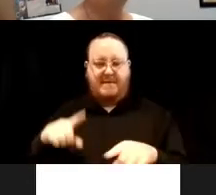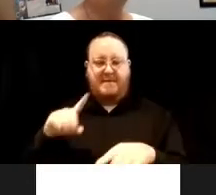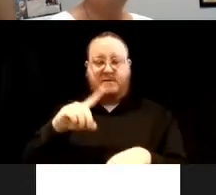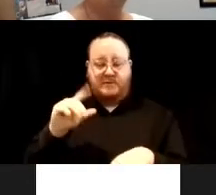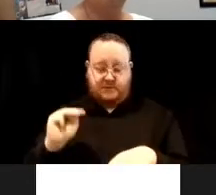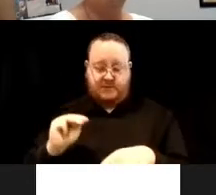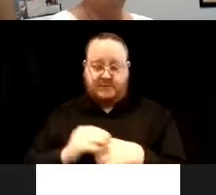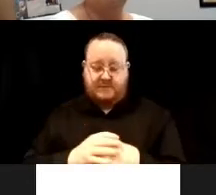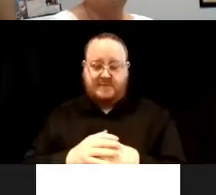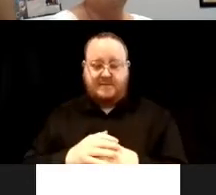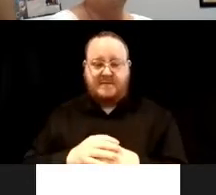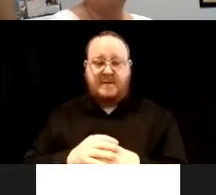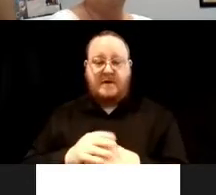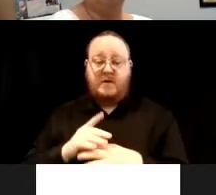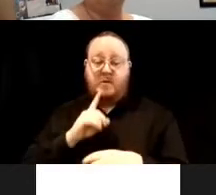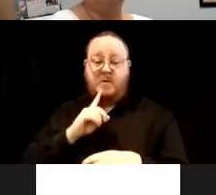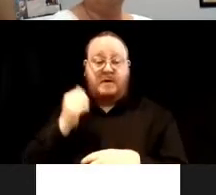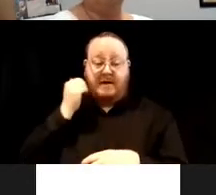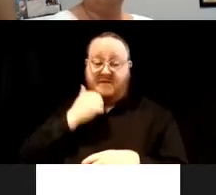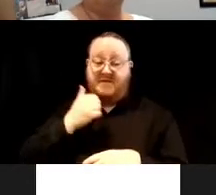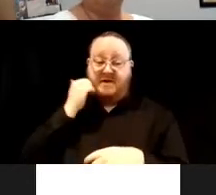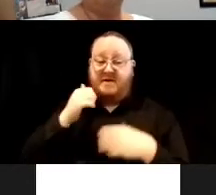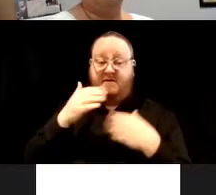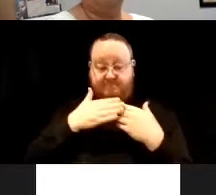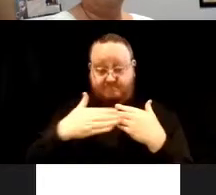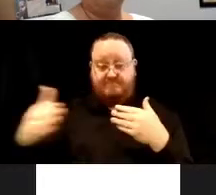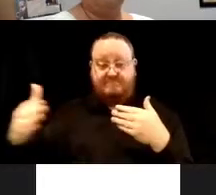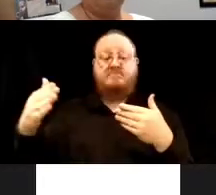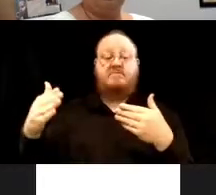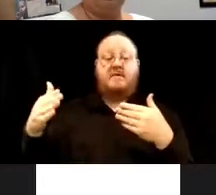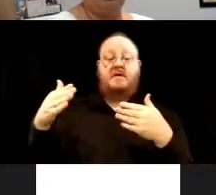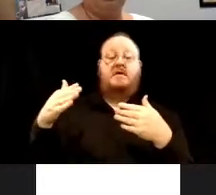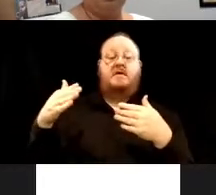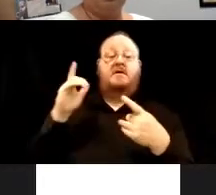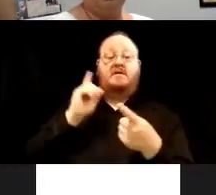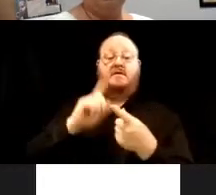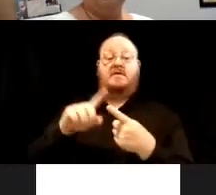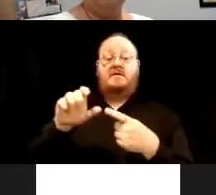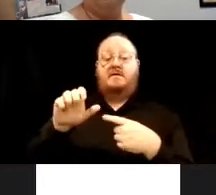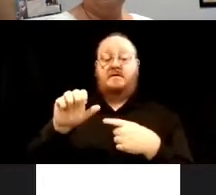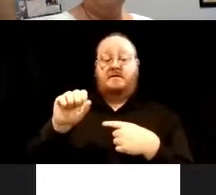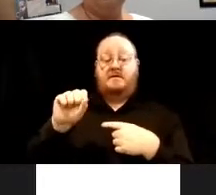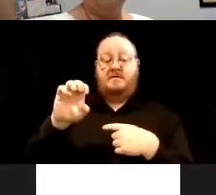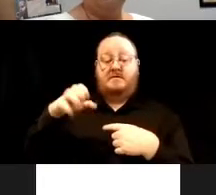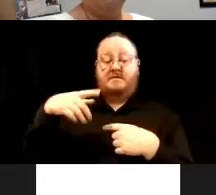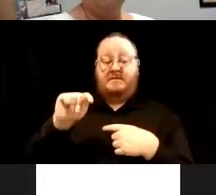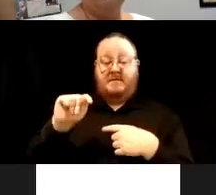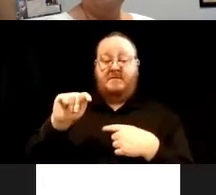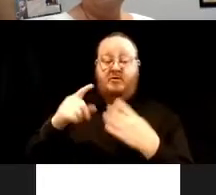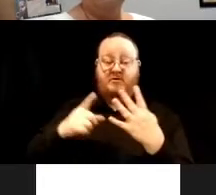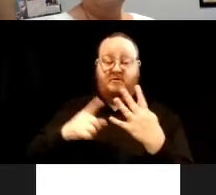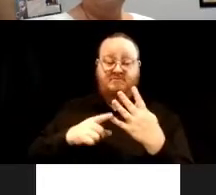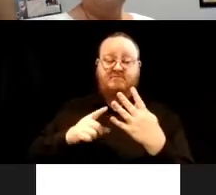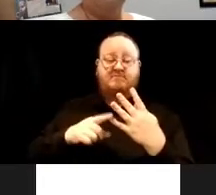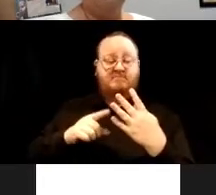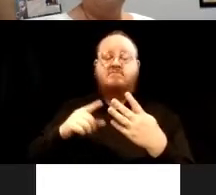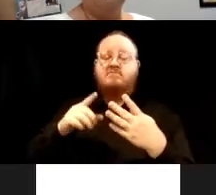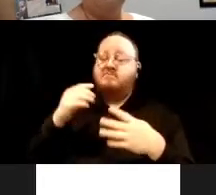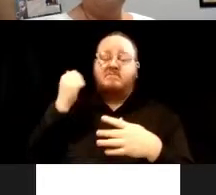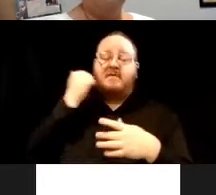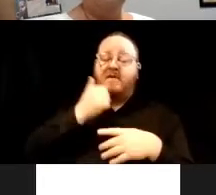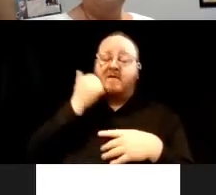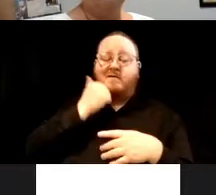So every day from here on out until the end of September, there'll be something happening every single day, mostly at 2